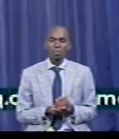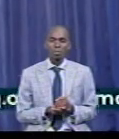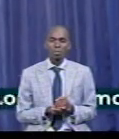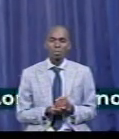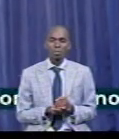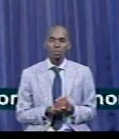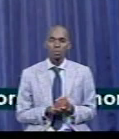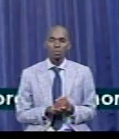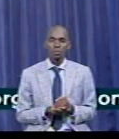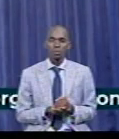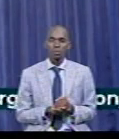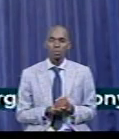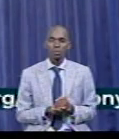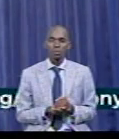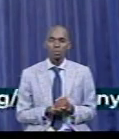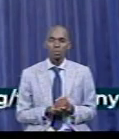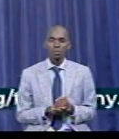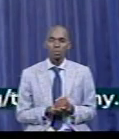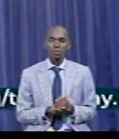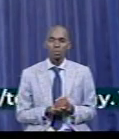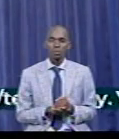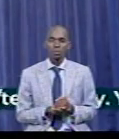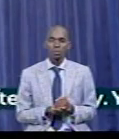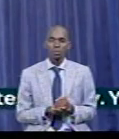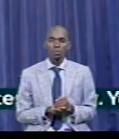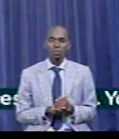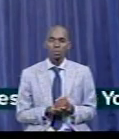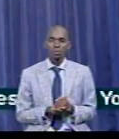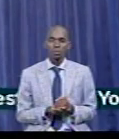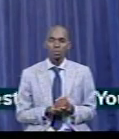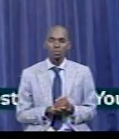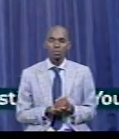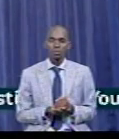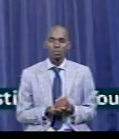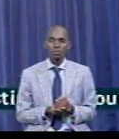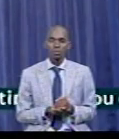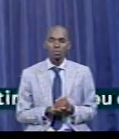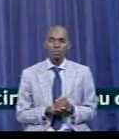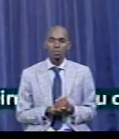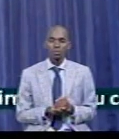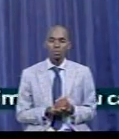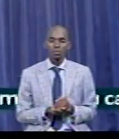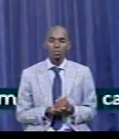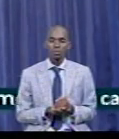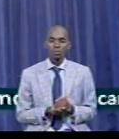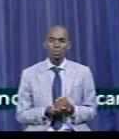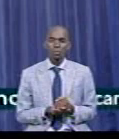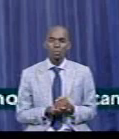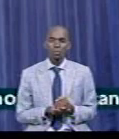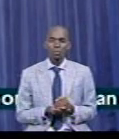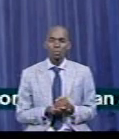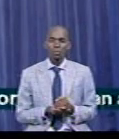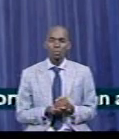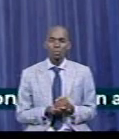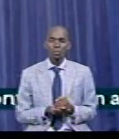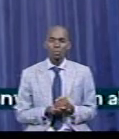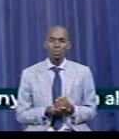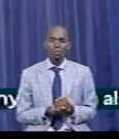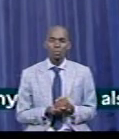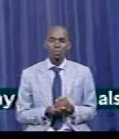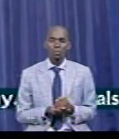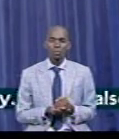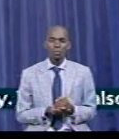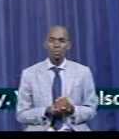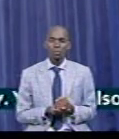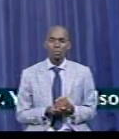bayano. Ye yard be a bomb piano, bla pasta bomb pie jar to honor, made a memo. By me who said,